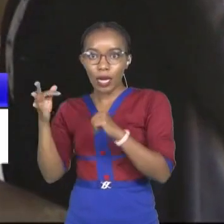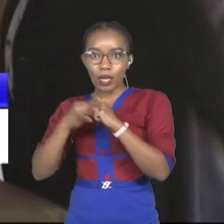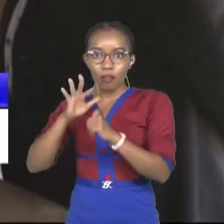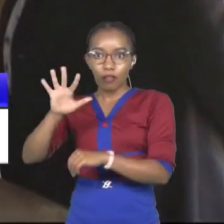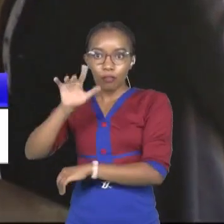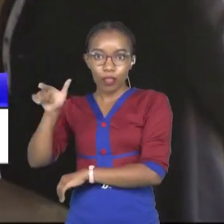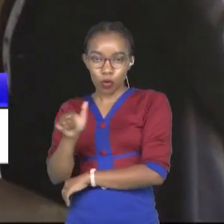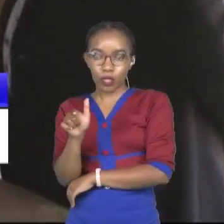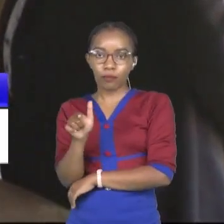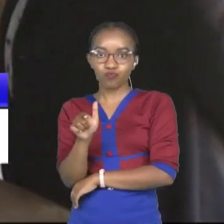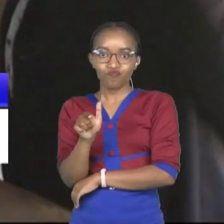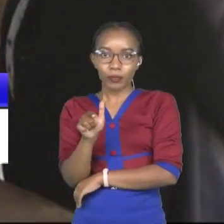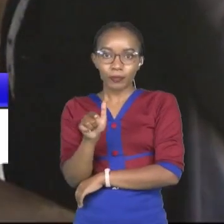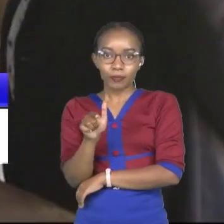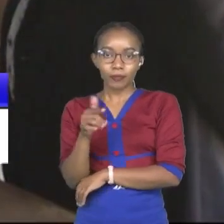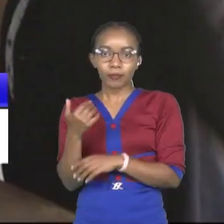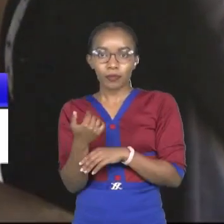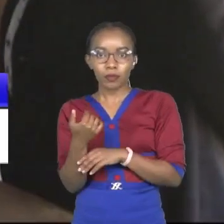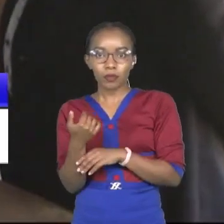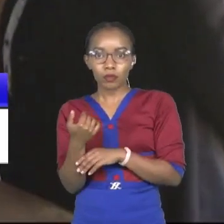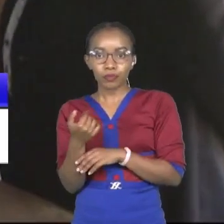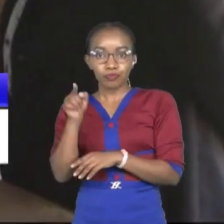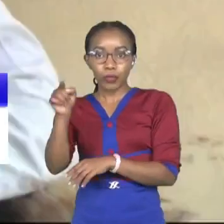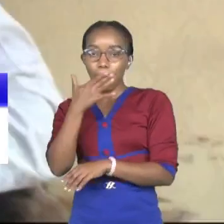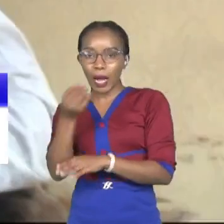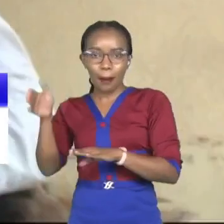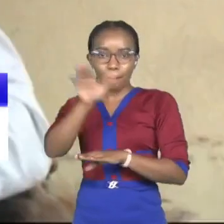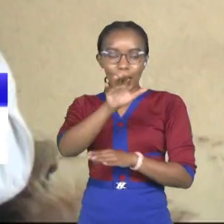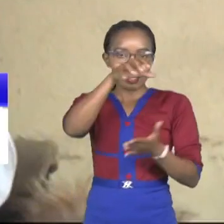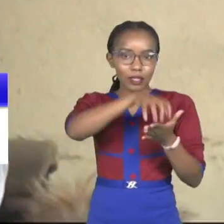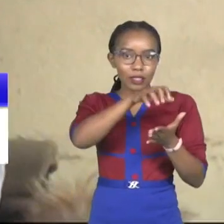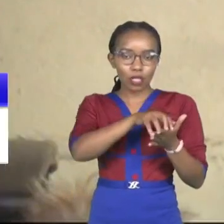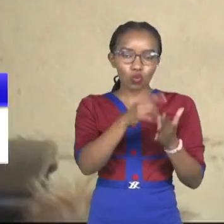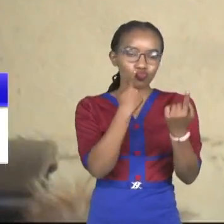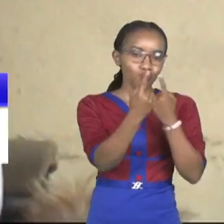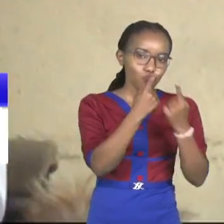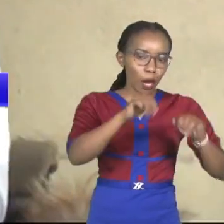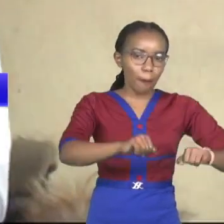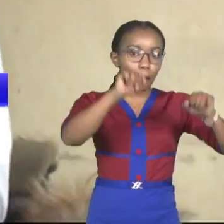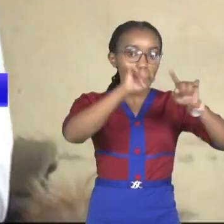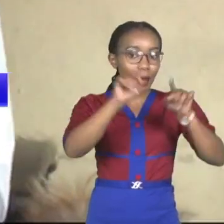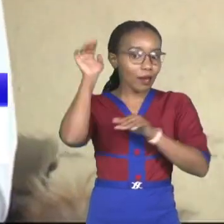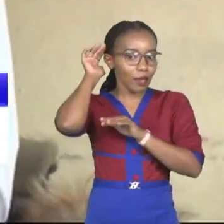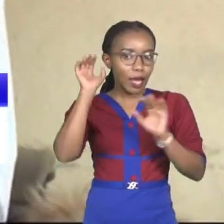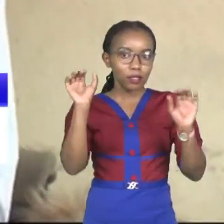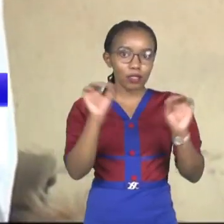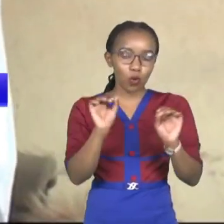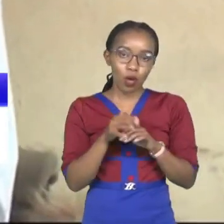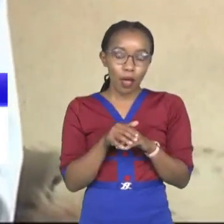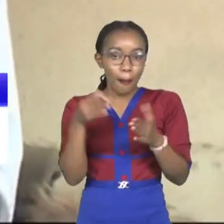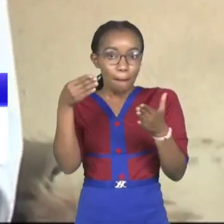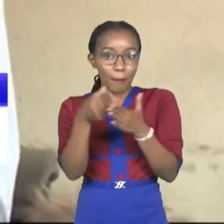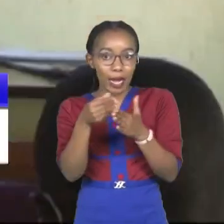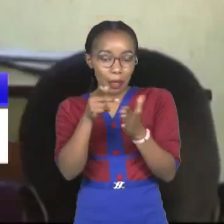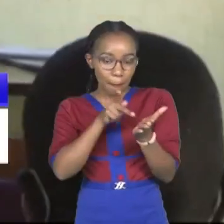shillings. On several occasions of returning to the station to plead with the station's boss hit on deaf ears, only the requested amount would bring the